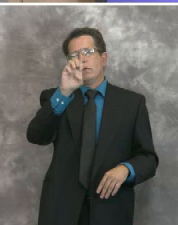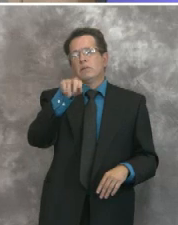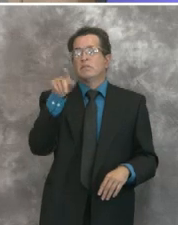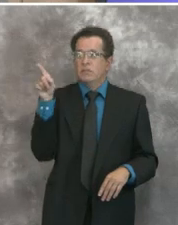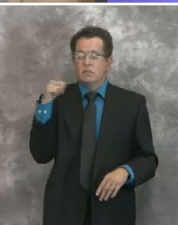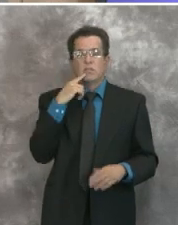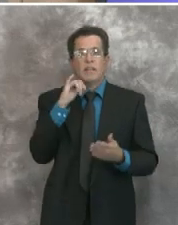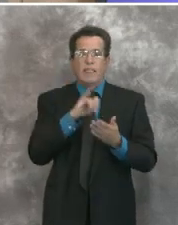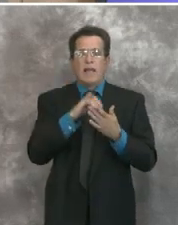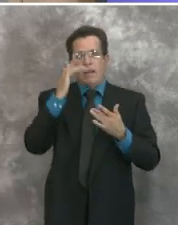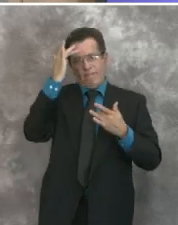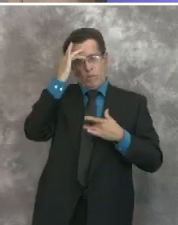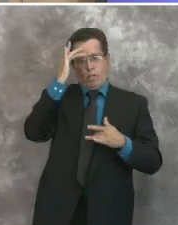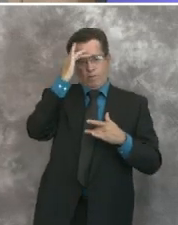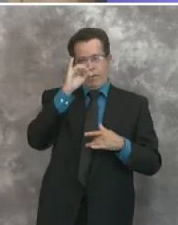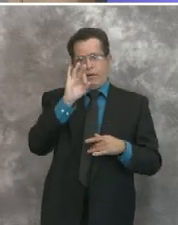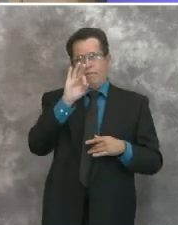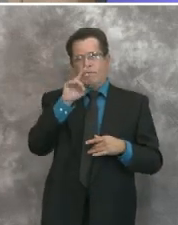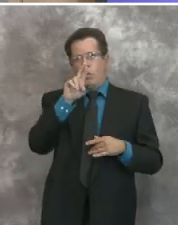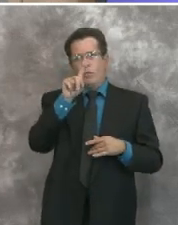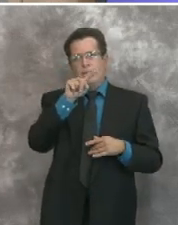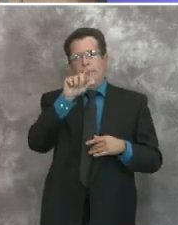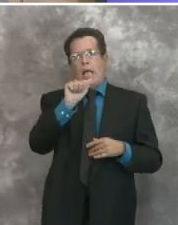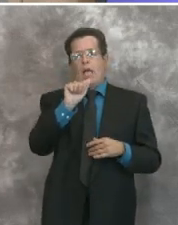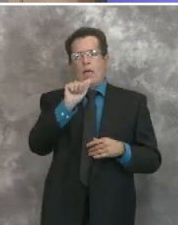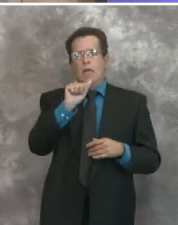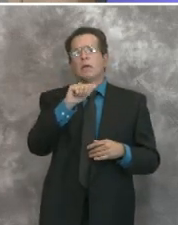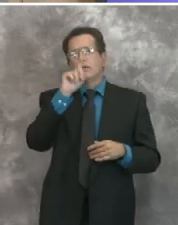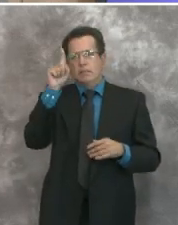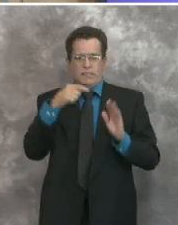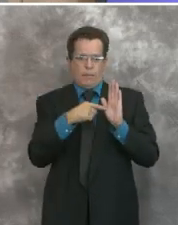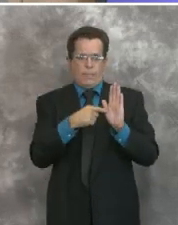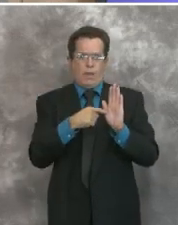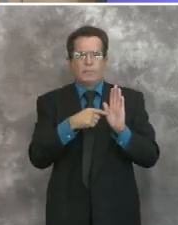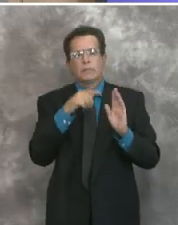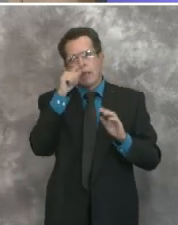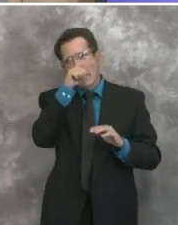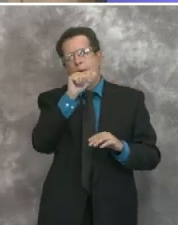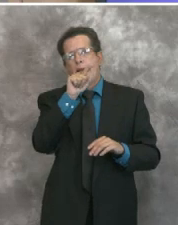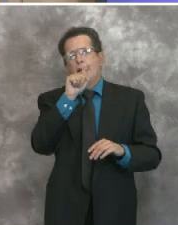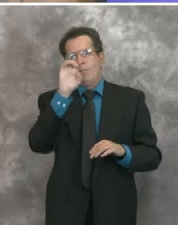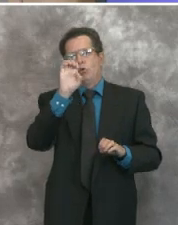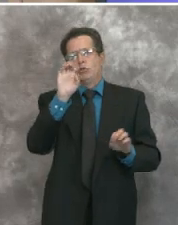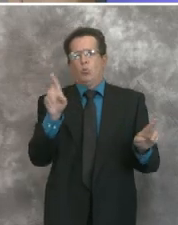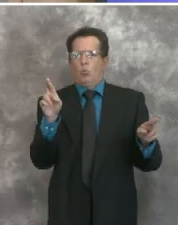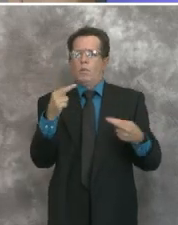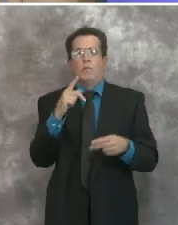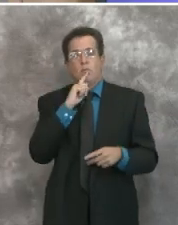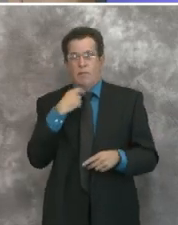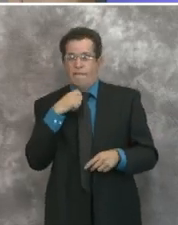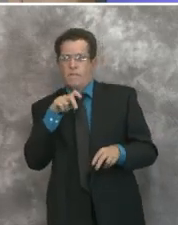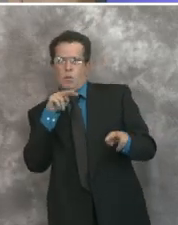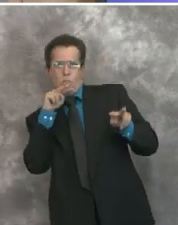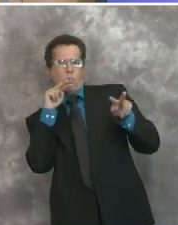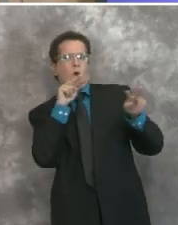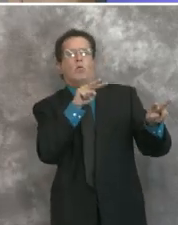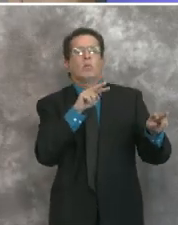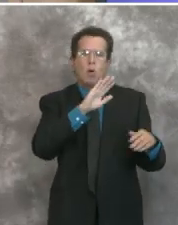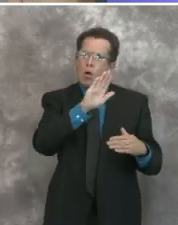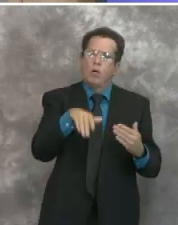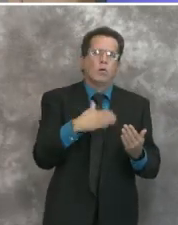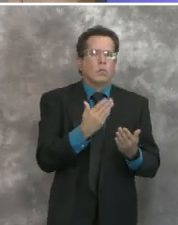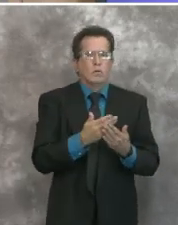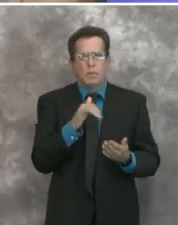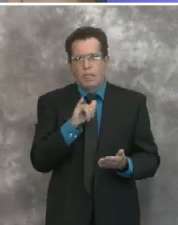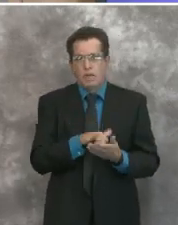is influenza-like symptoms at our emergency rooms. And so we will have to monitor and assess all of those to